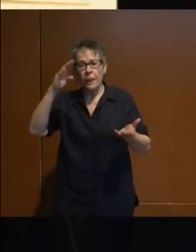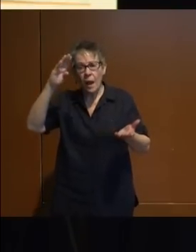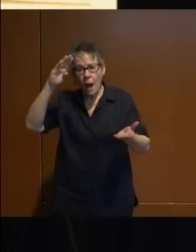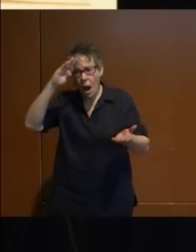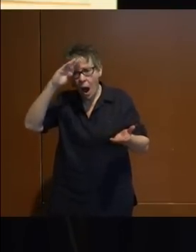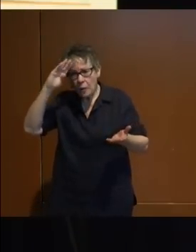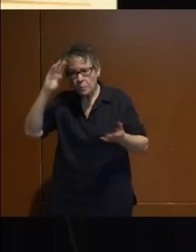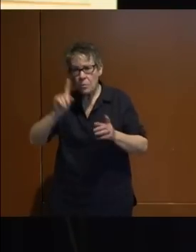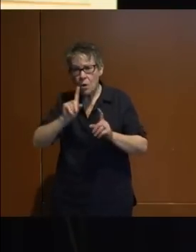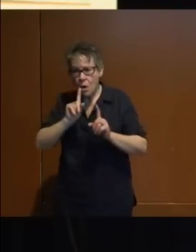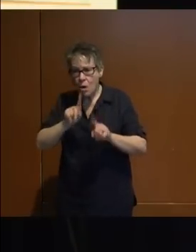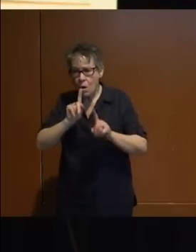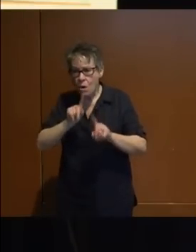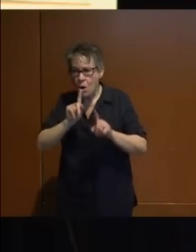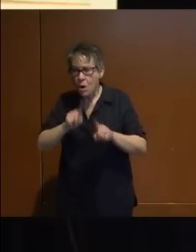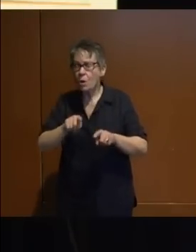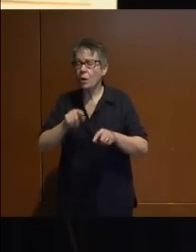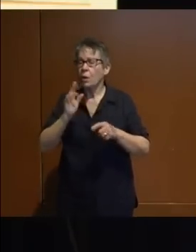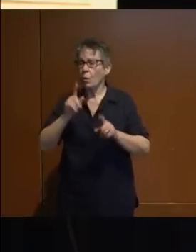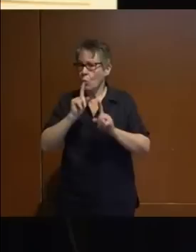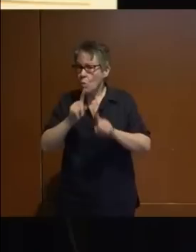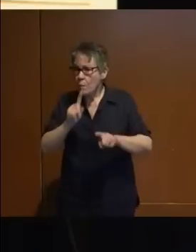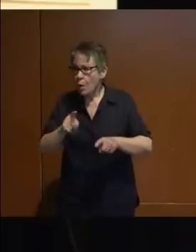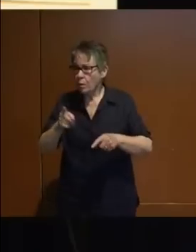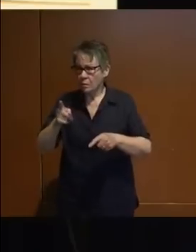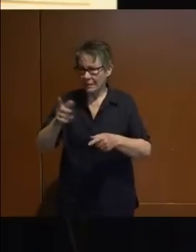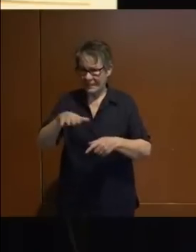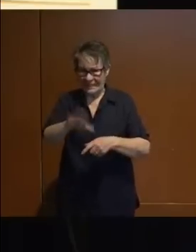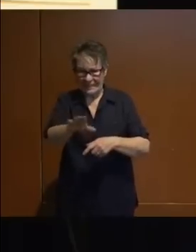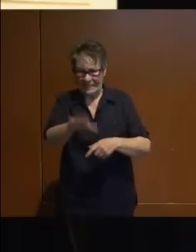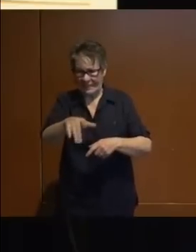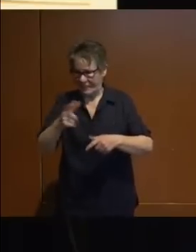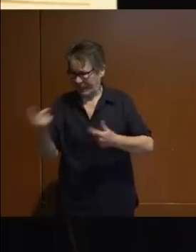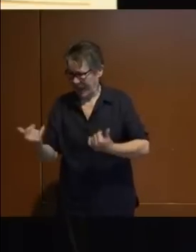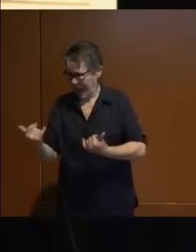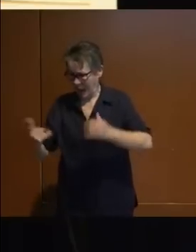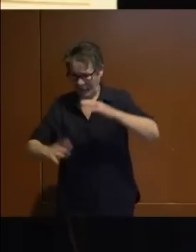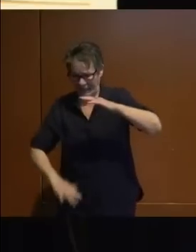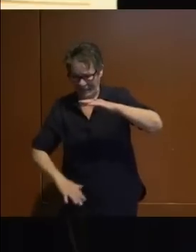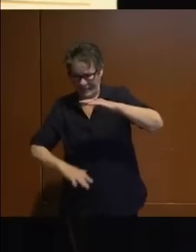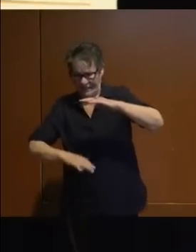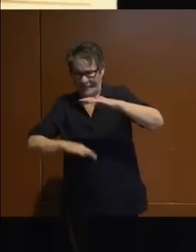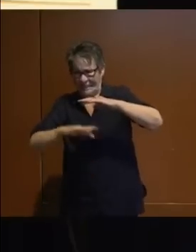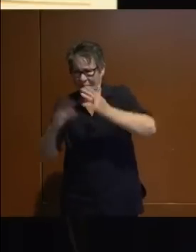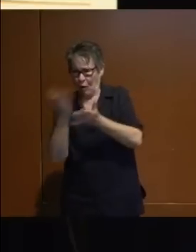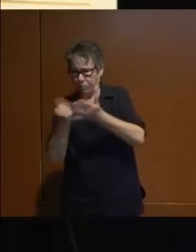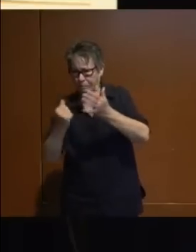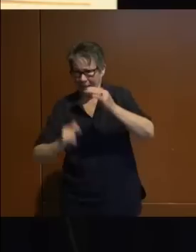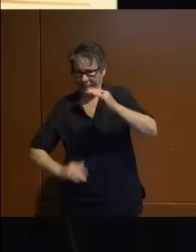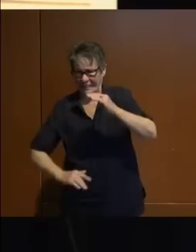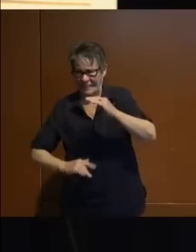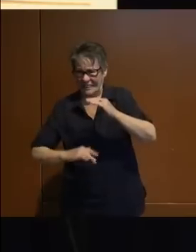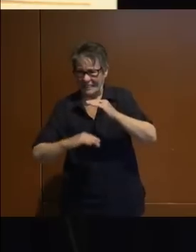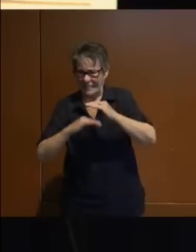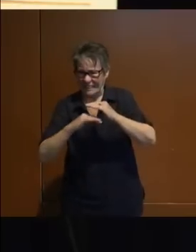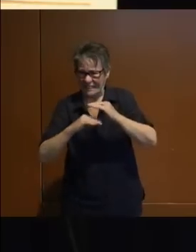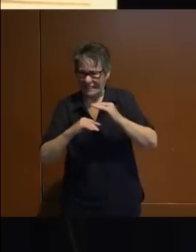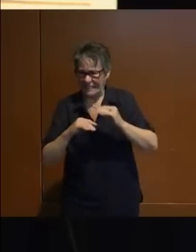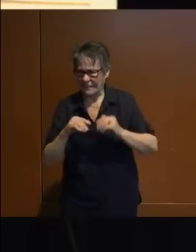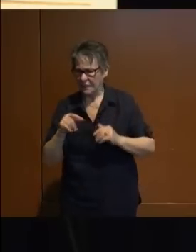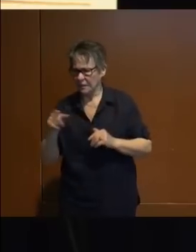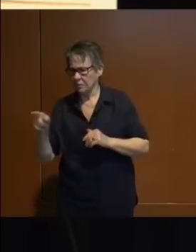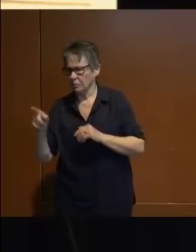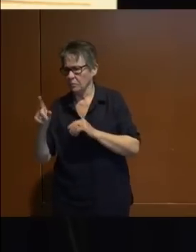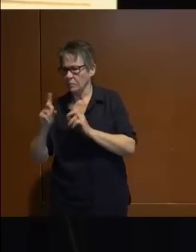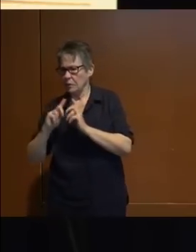yeah. So can you report to us what yeah, we're bringing up a dashboard at the Rock, and they will